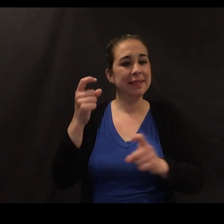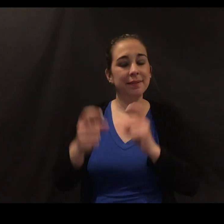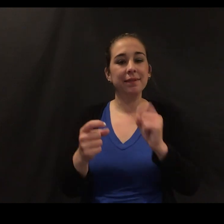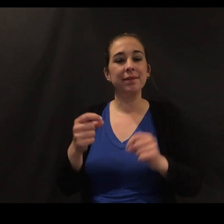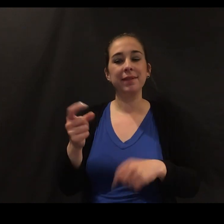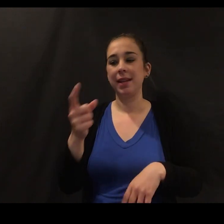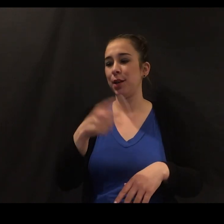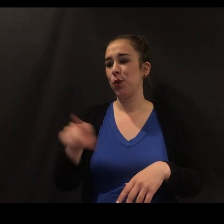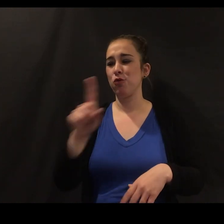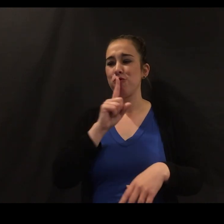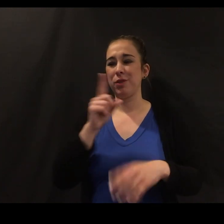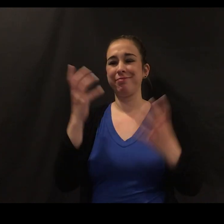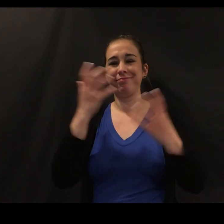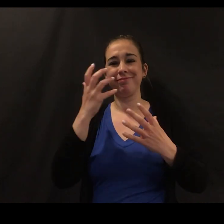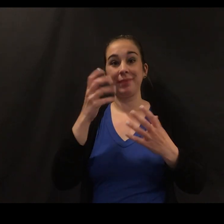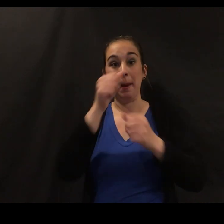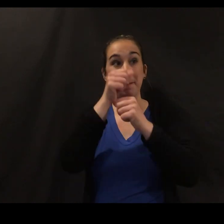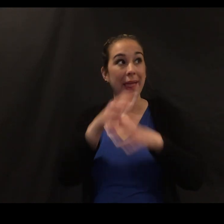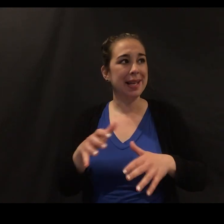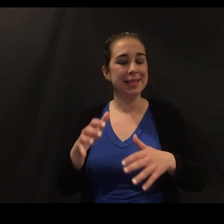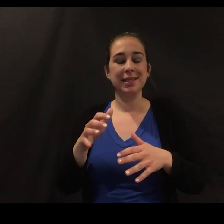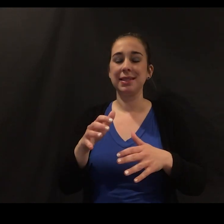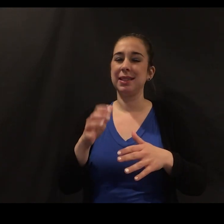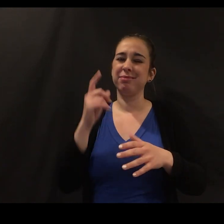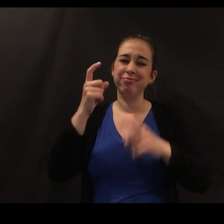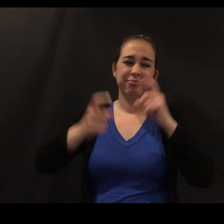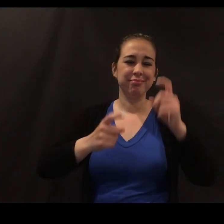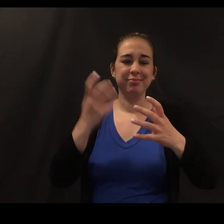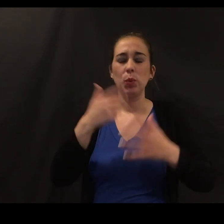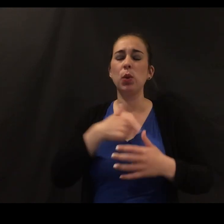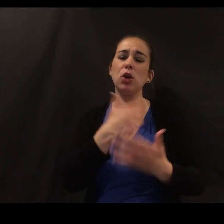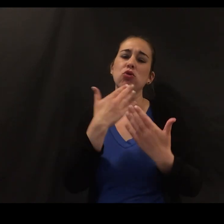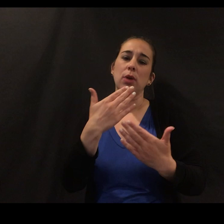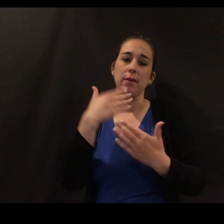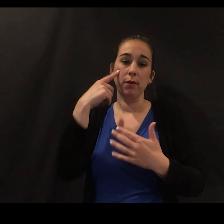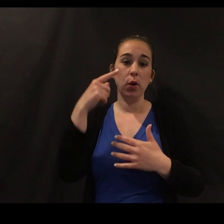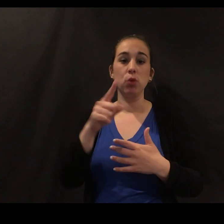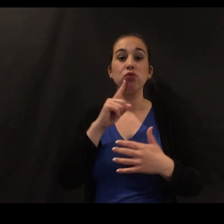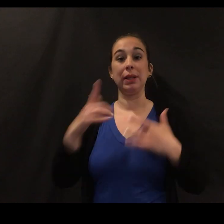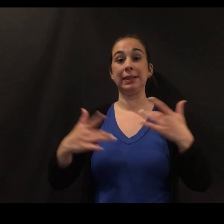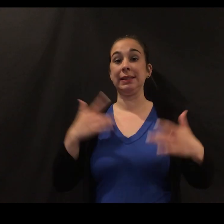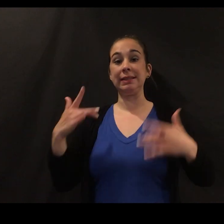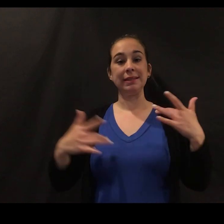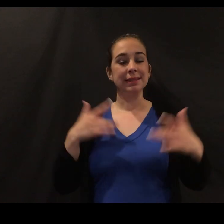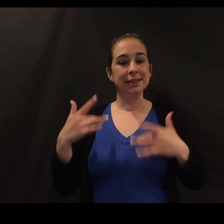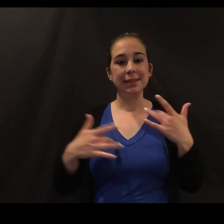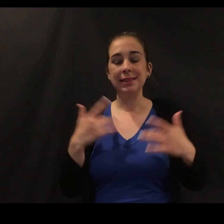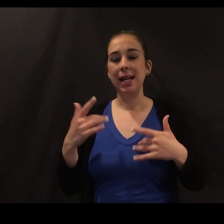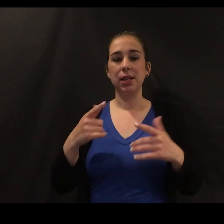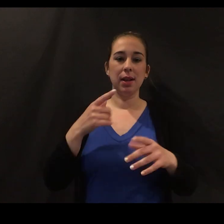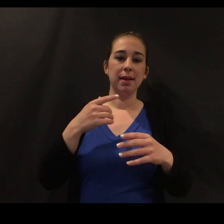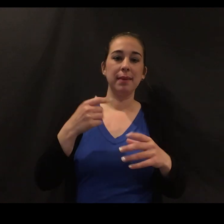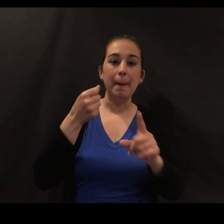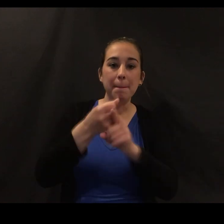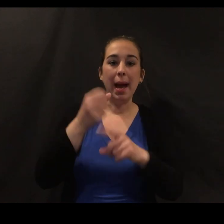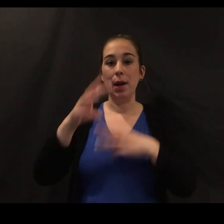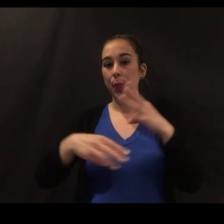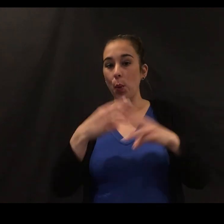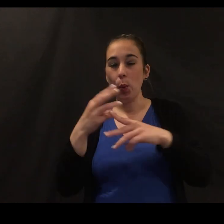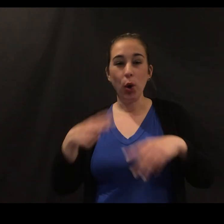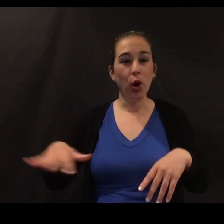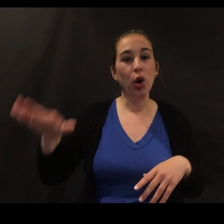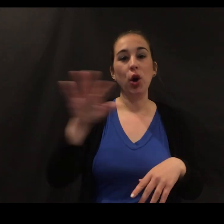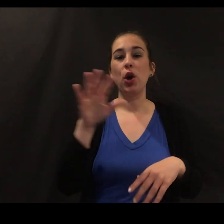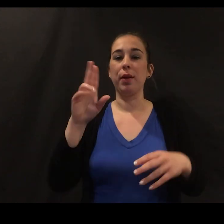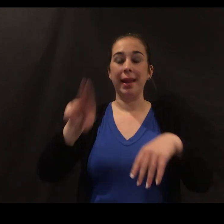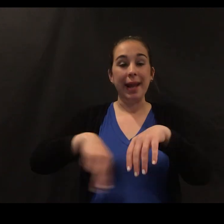such a generous church, and we're so grateful for you. It's so exciting to be able to impact the world around us and the nations around us. And